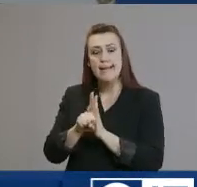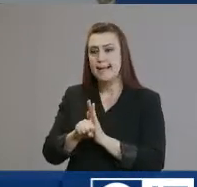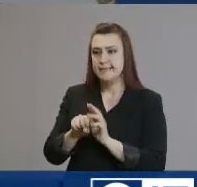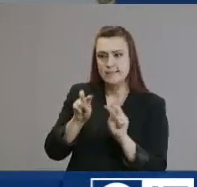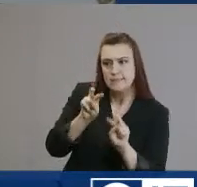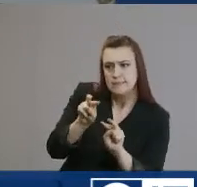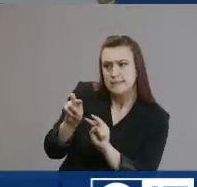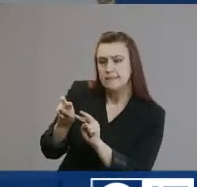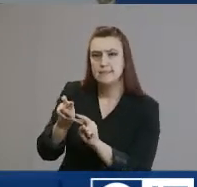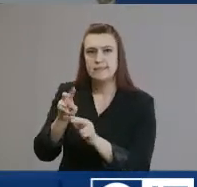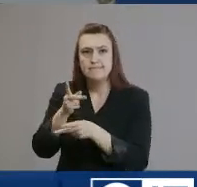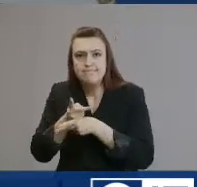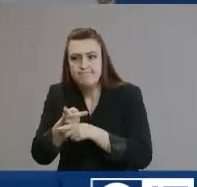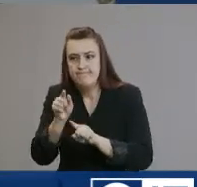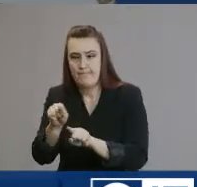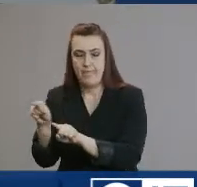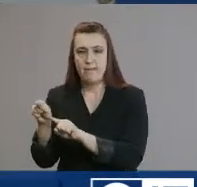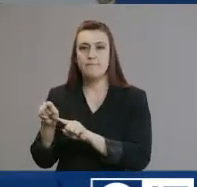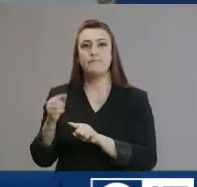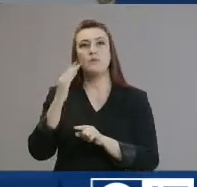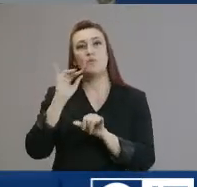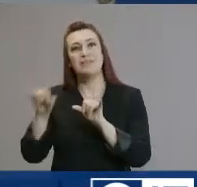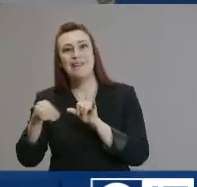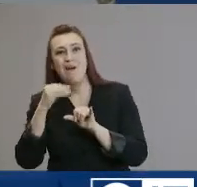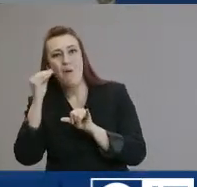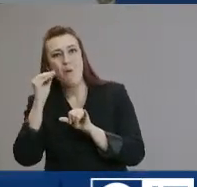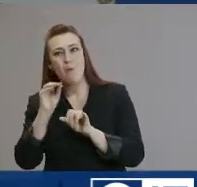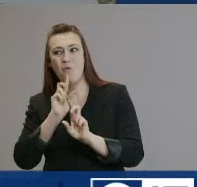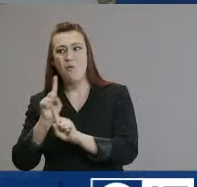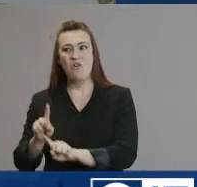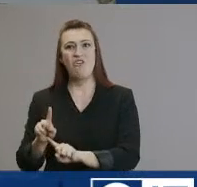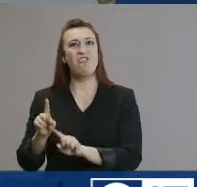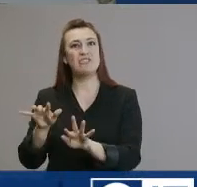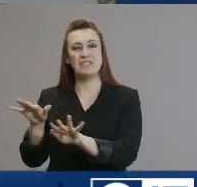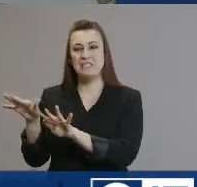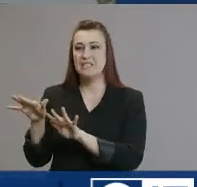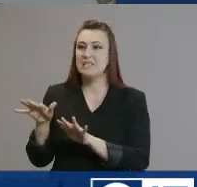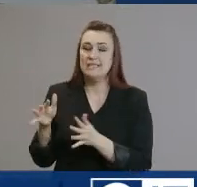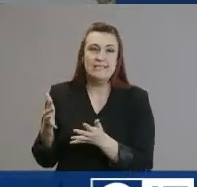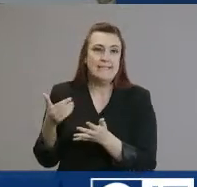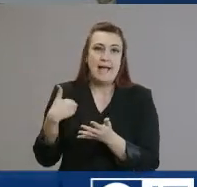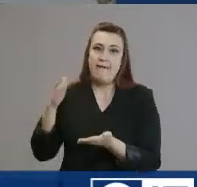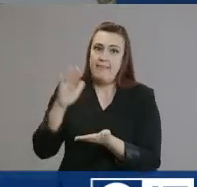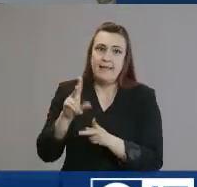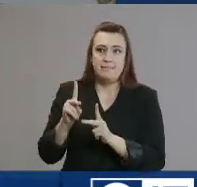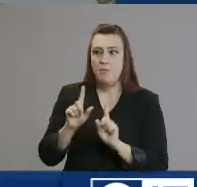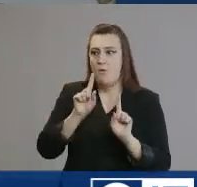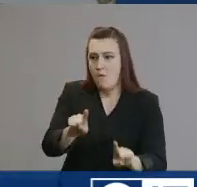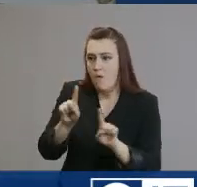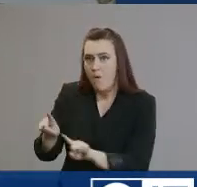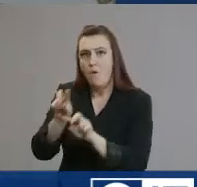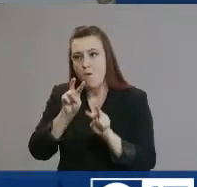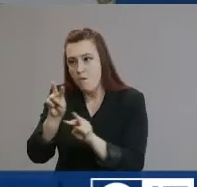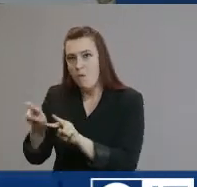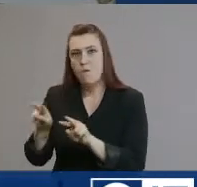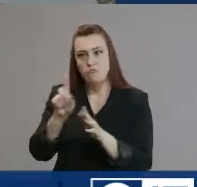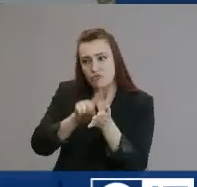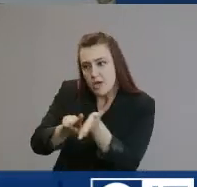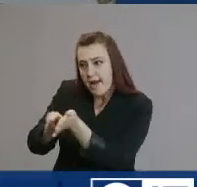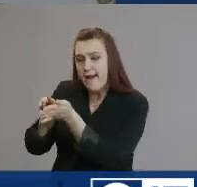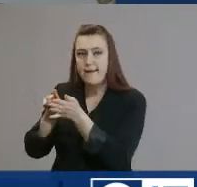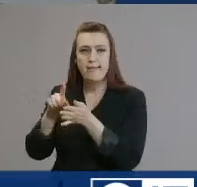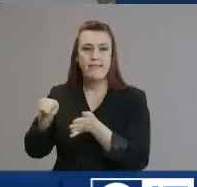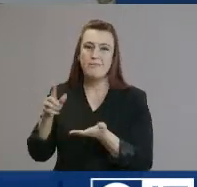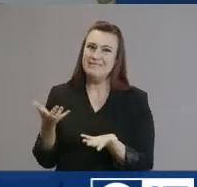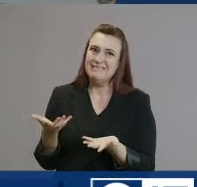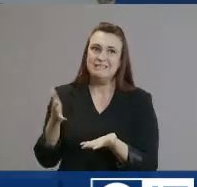schools that that has reduced significantly. We also know that the learning impacts that children can have